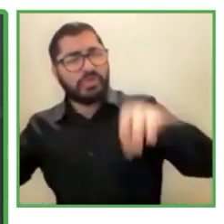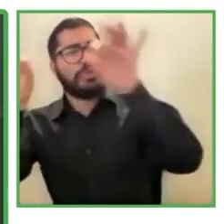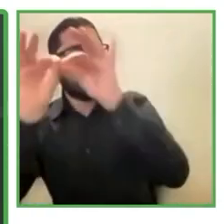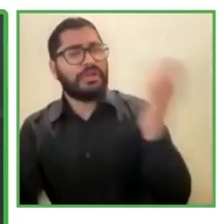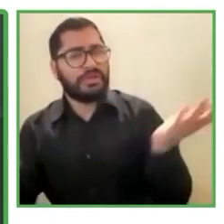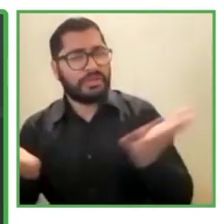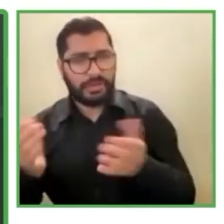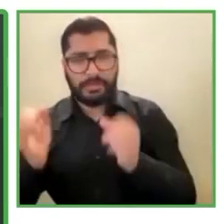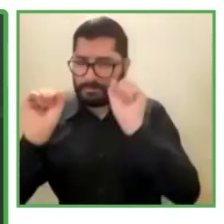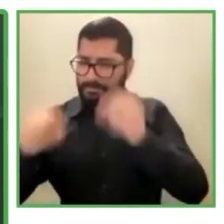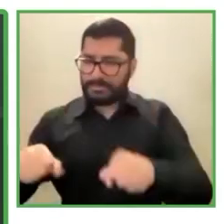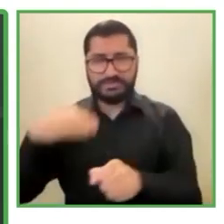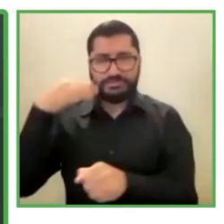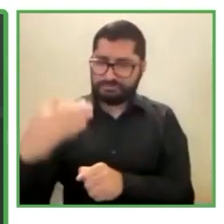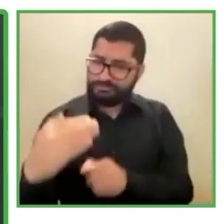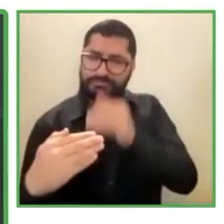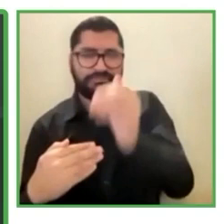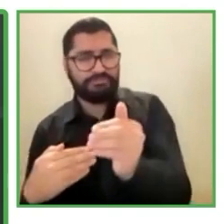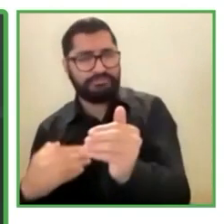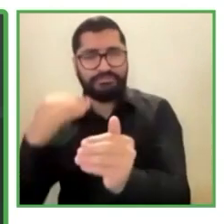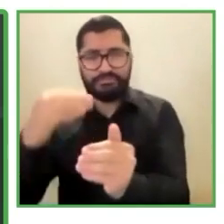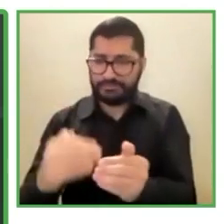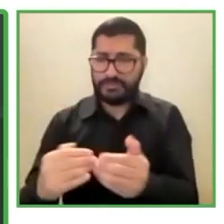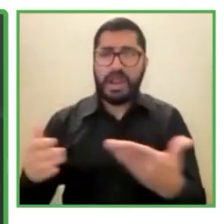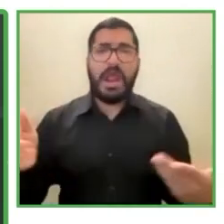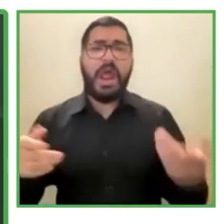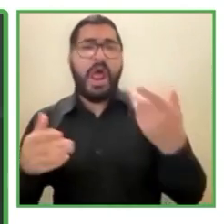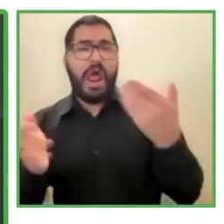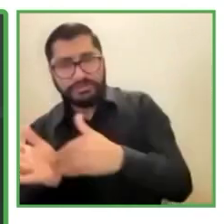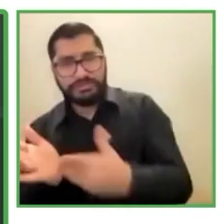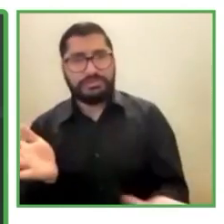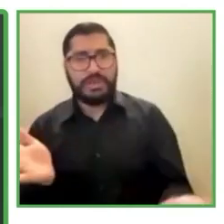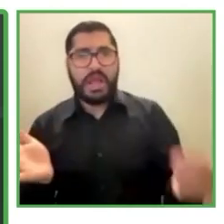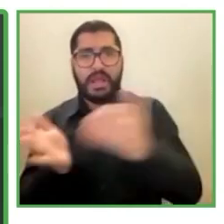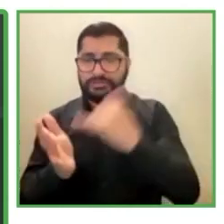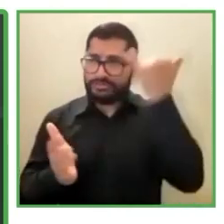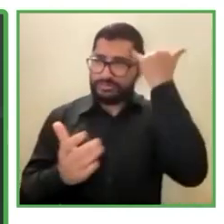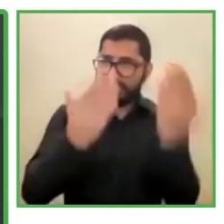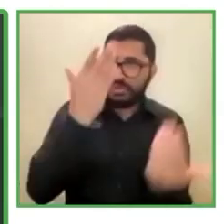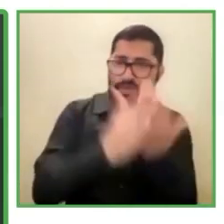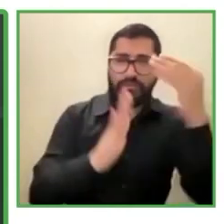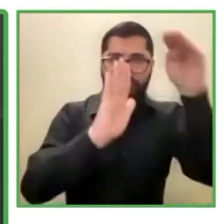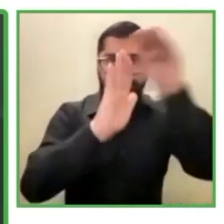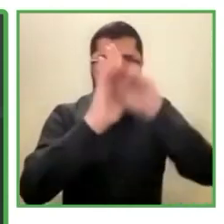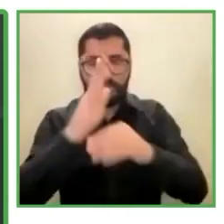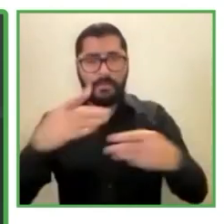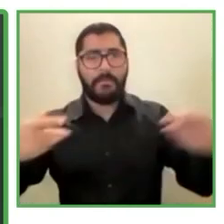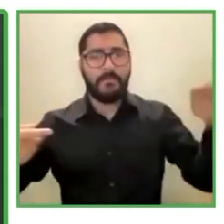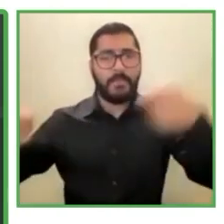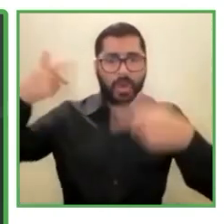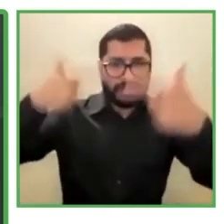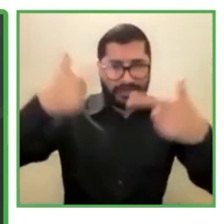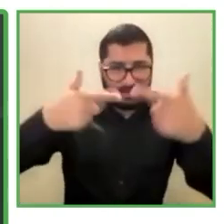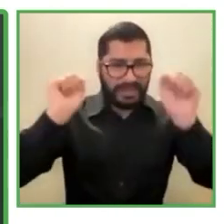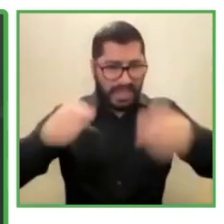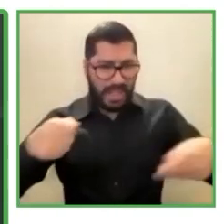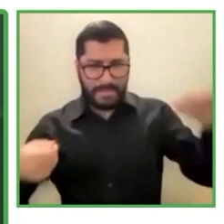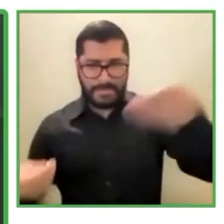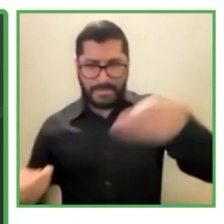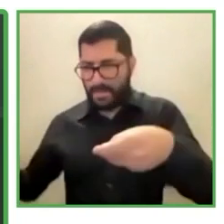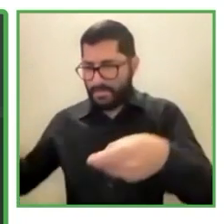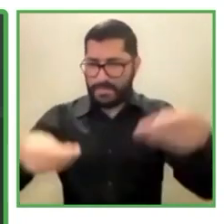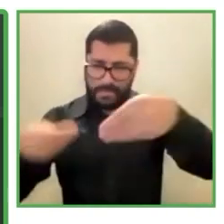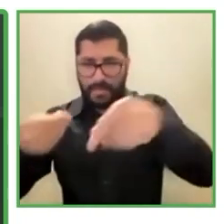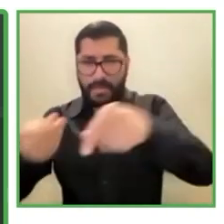That's why it's key to move on and rethink two new kinds of policies and tools to move on and deepen the transformation